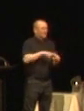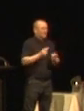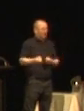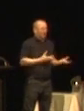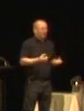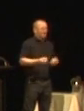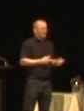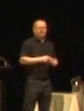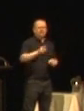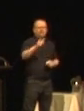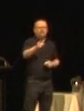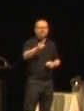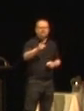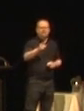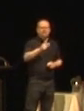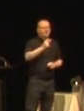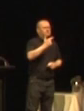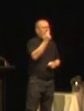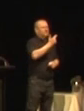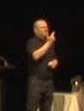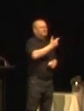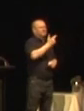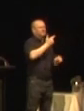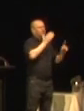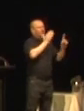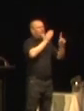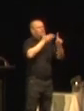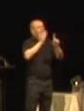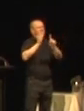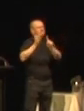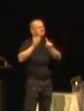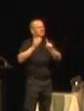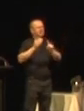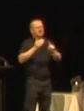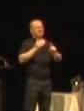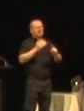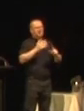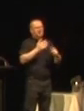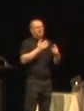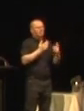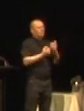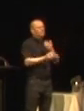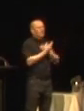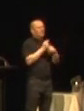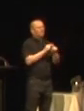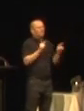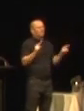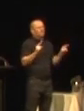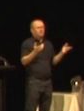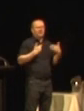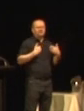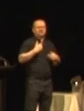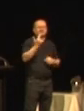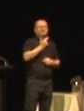With the 17 things on the slide. Say that again. Where were we going with the 17 things you gave us on